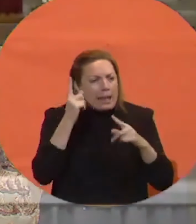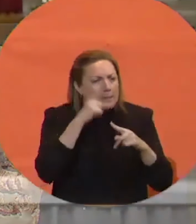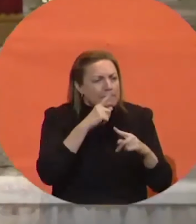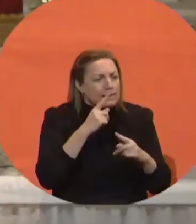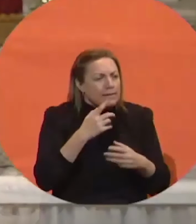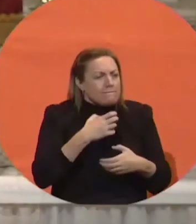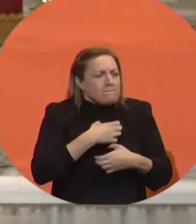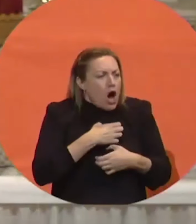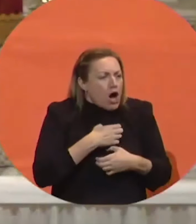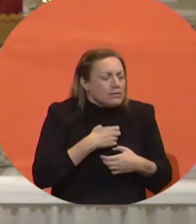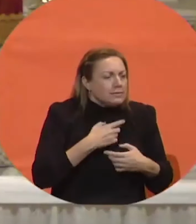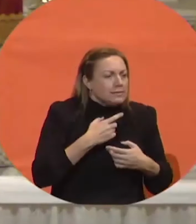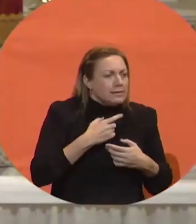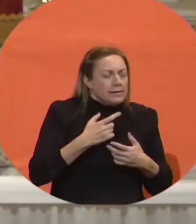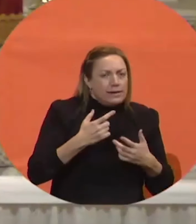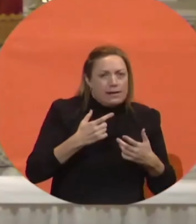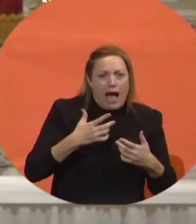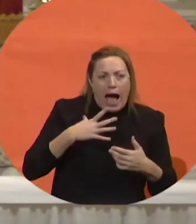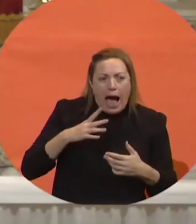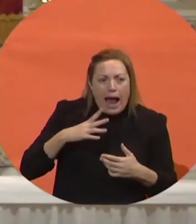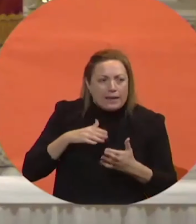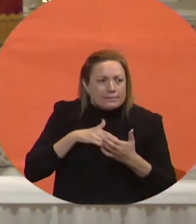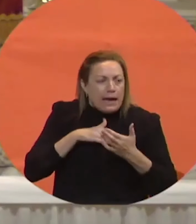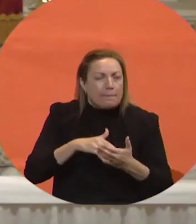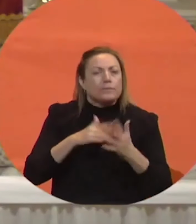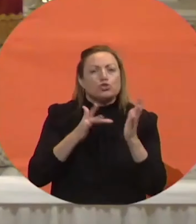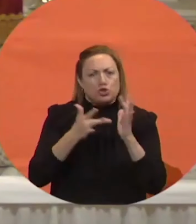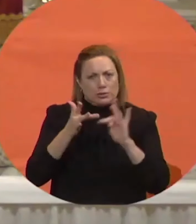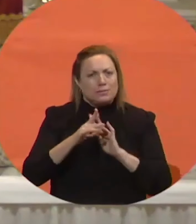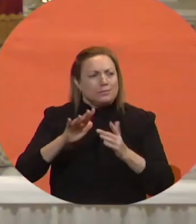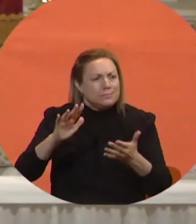of this world's wolves.